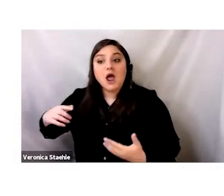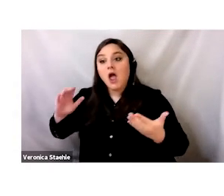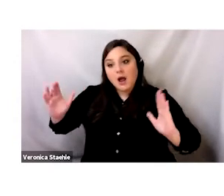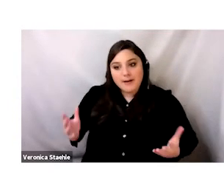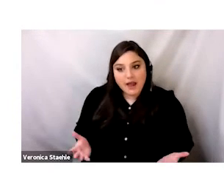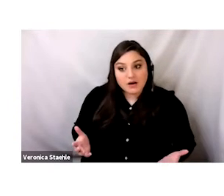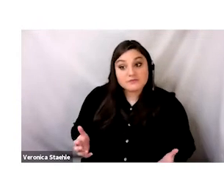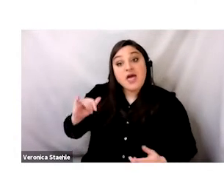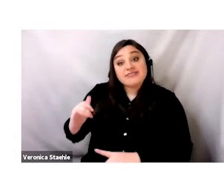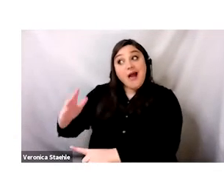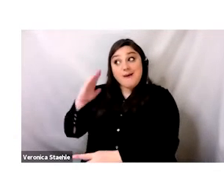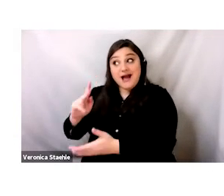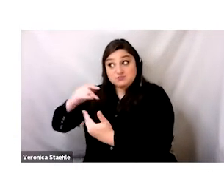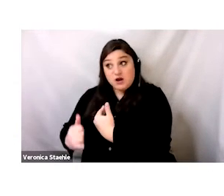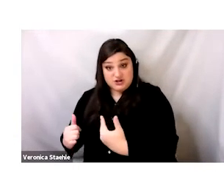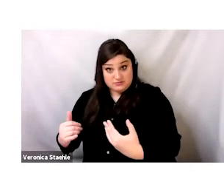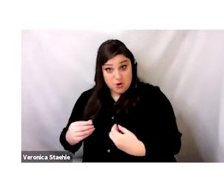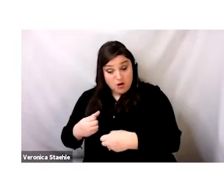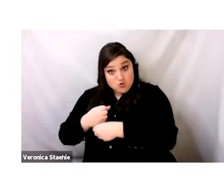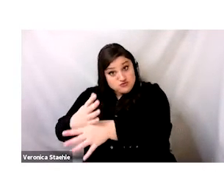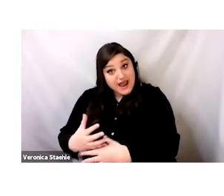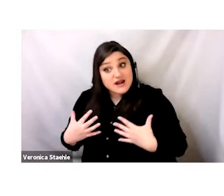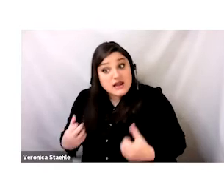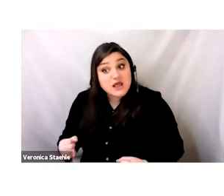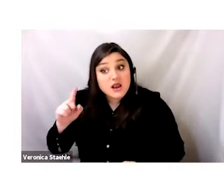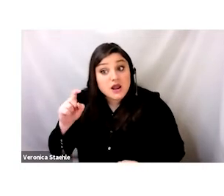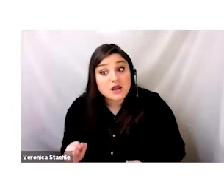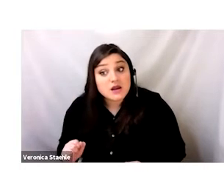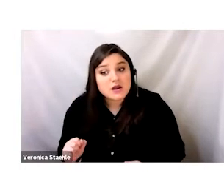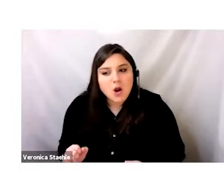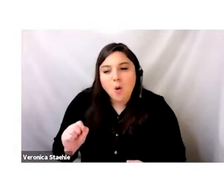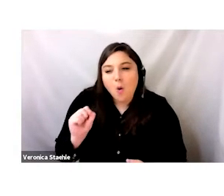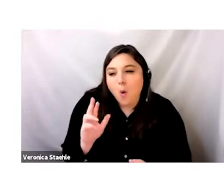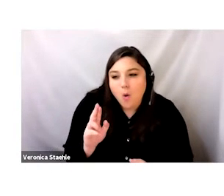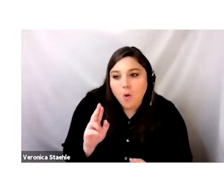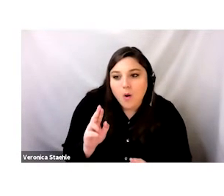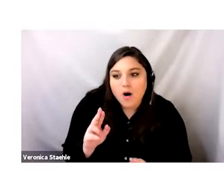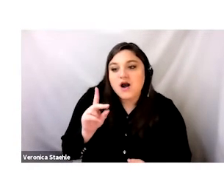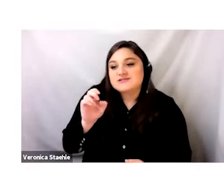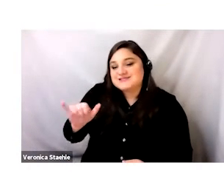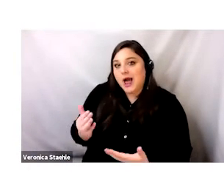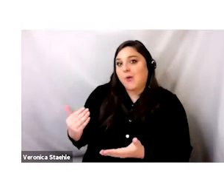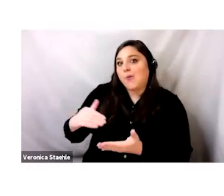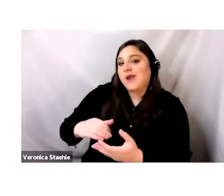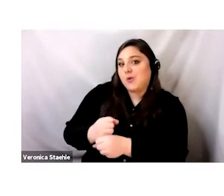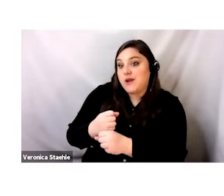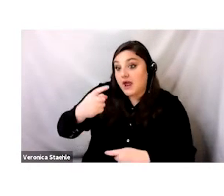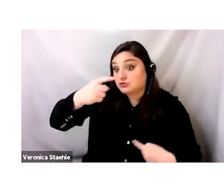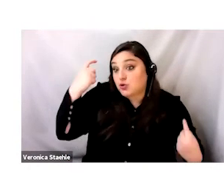for the people and communities impacted, or does it create or recreate trauma? How do we